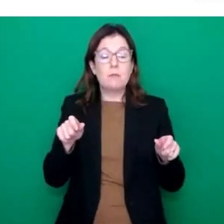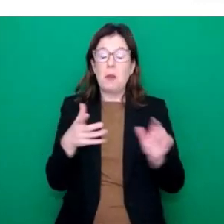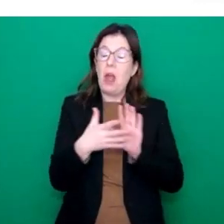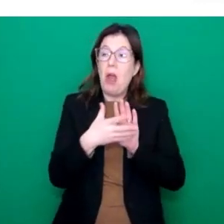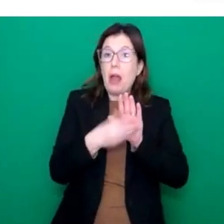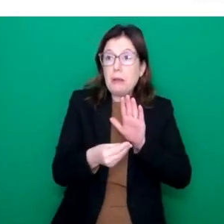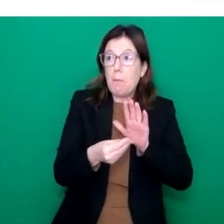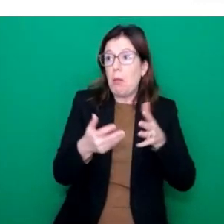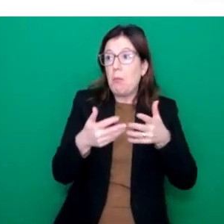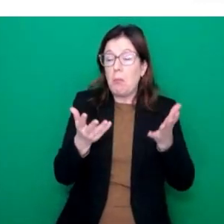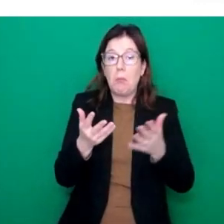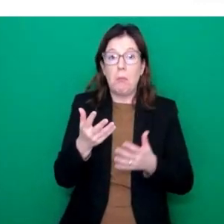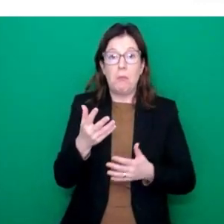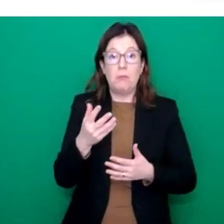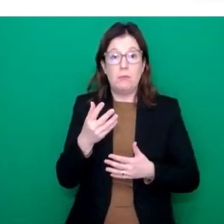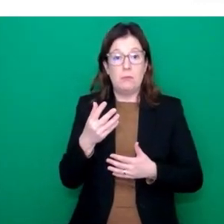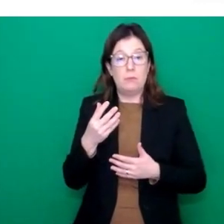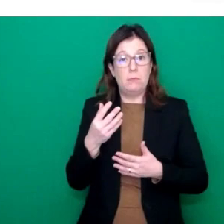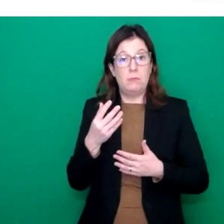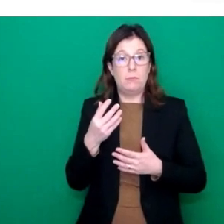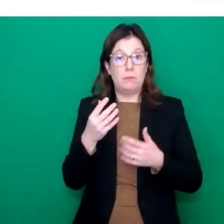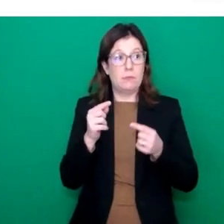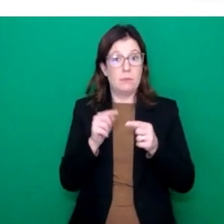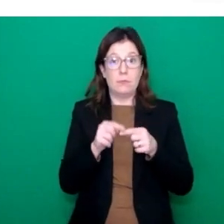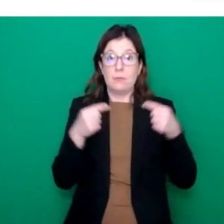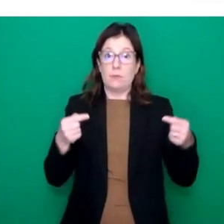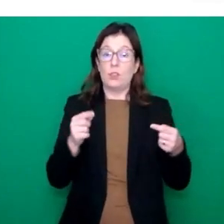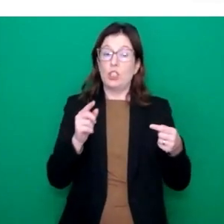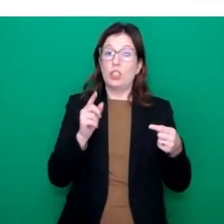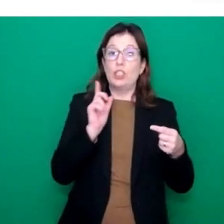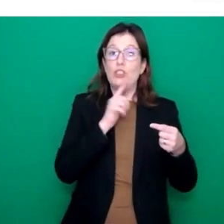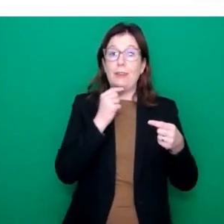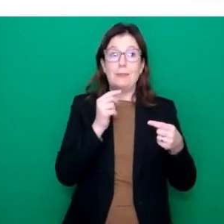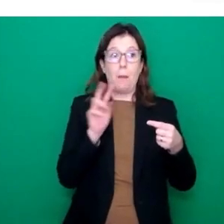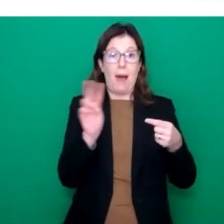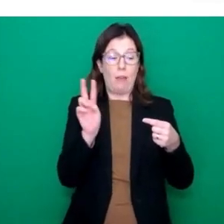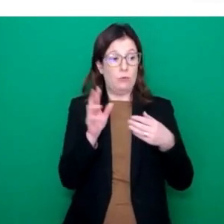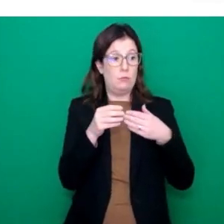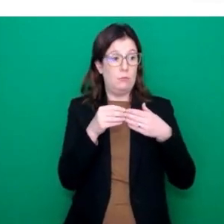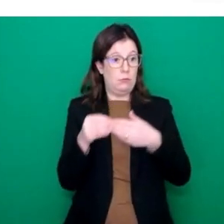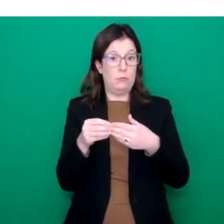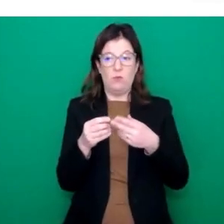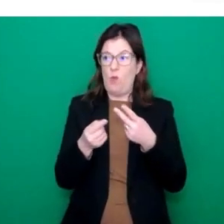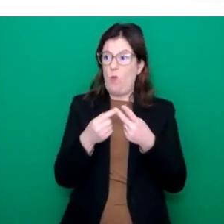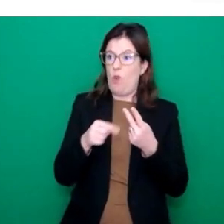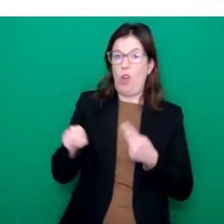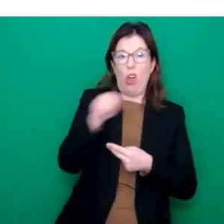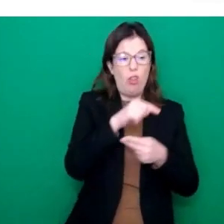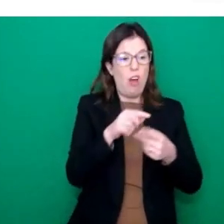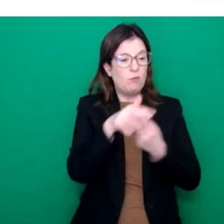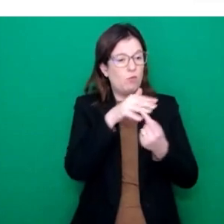in relation to biologically assigned opposite gender parents who are leading a family or other groups of the